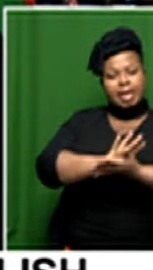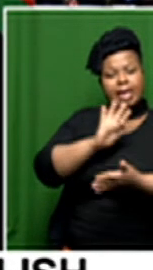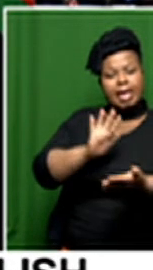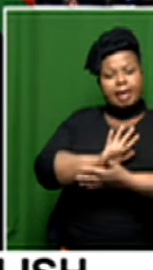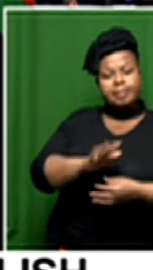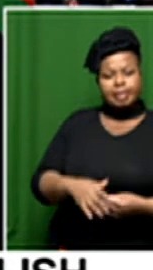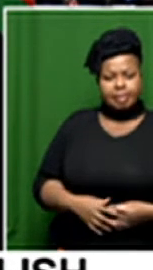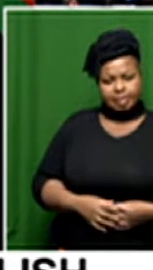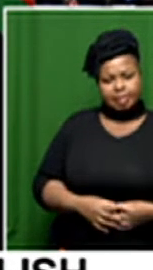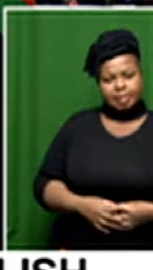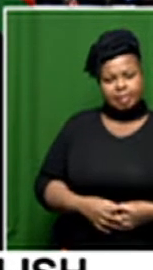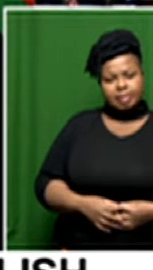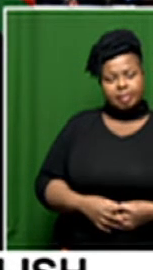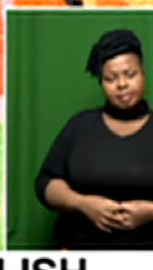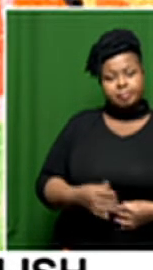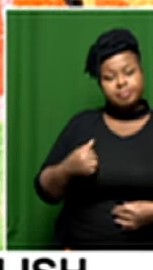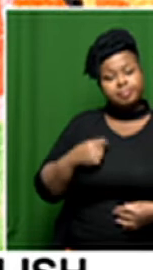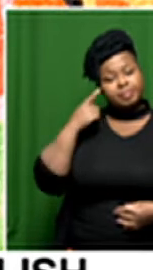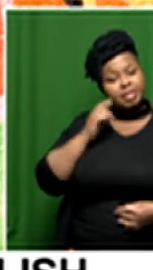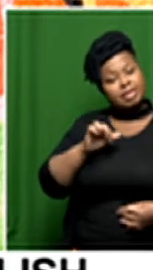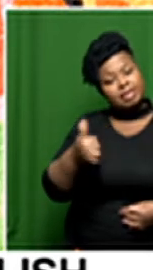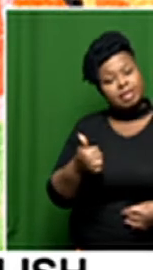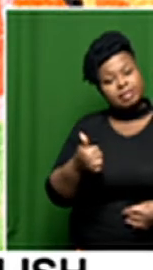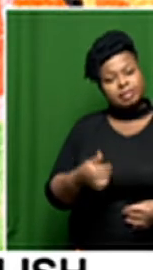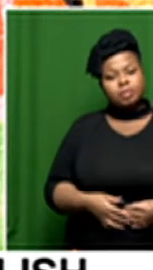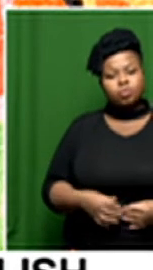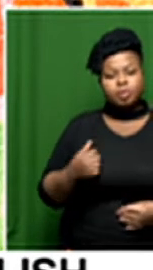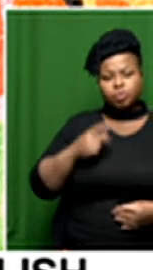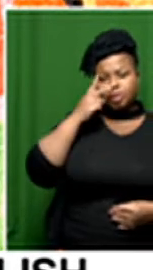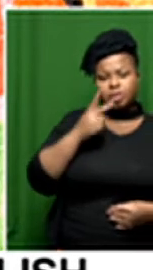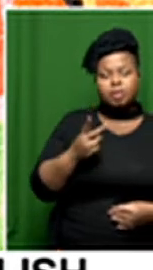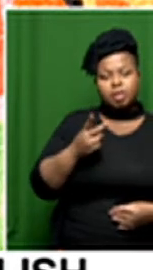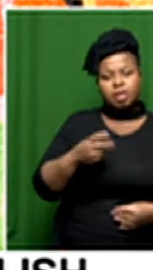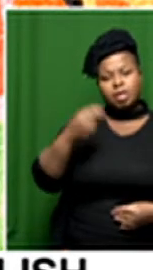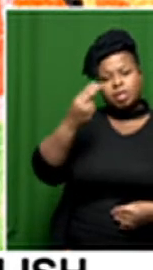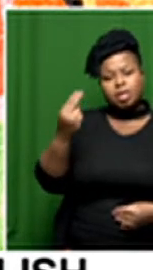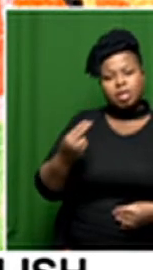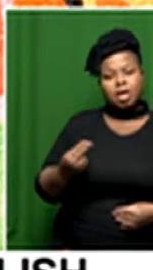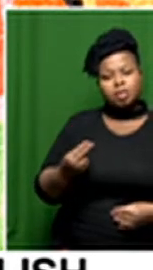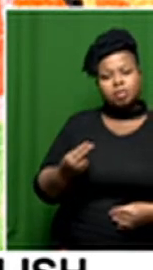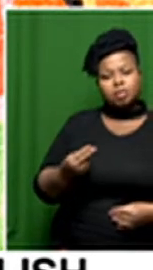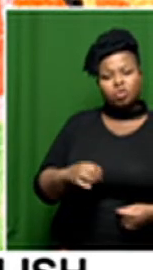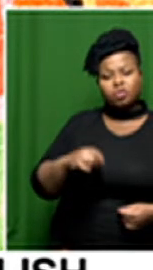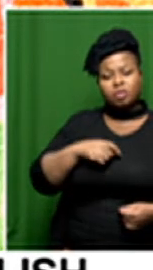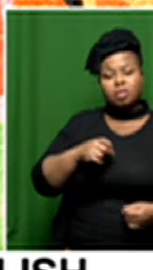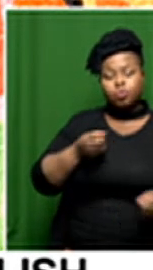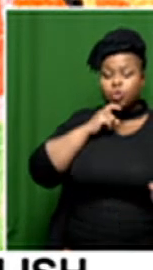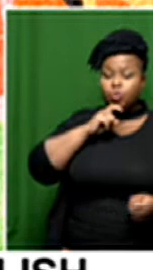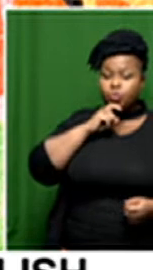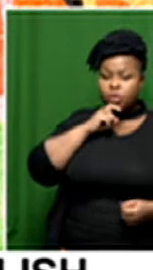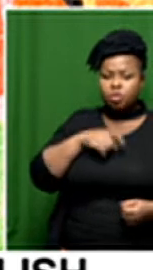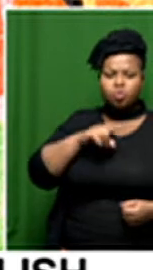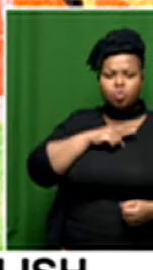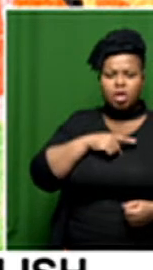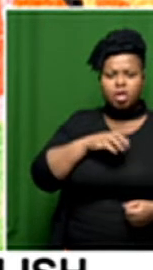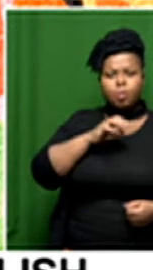And I think then the next thing is like looking at the art form that was used. And I guess for the first time in South Africa, we used like